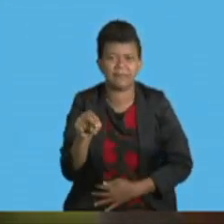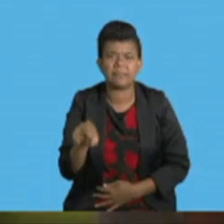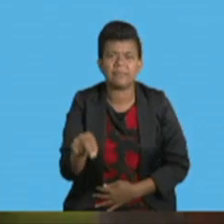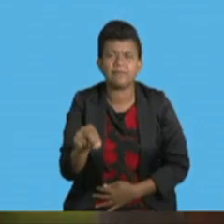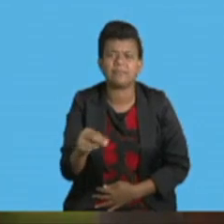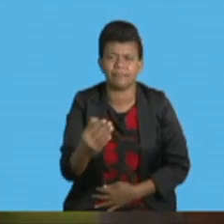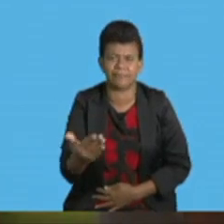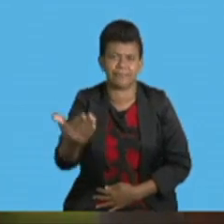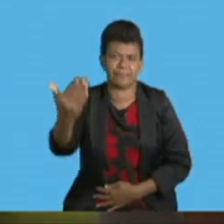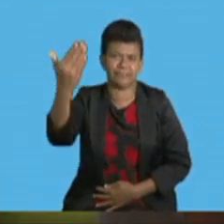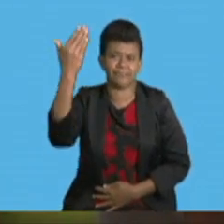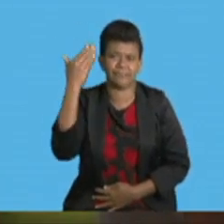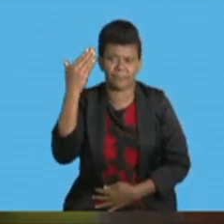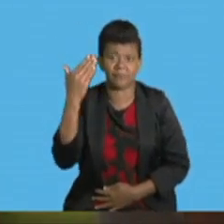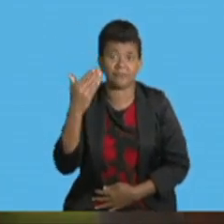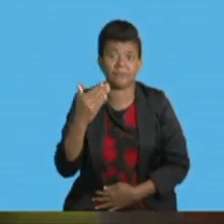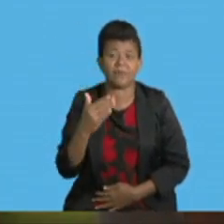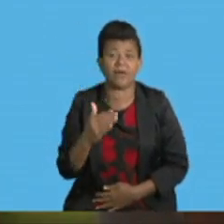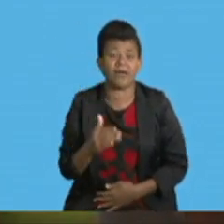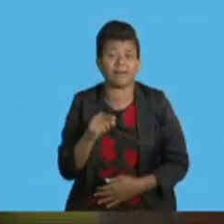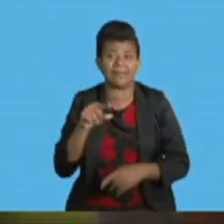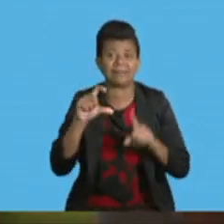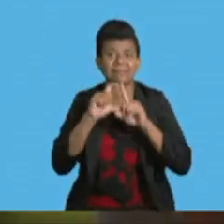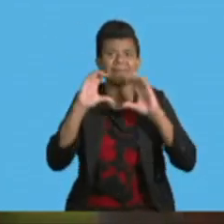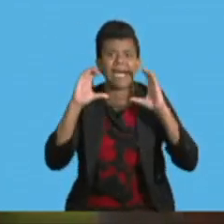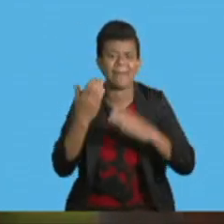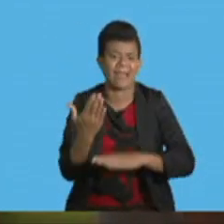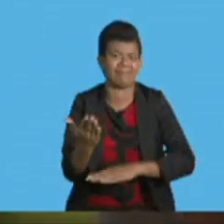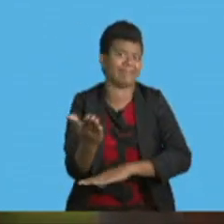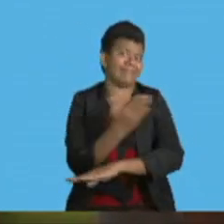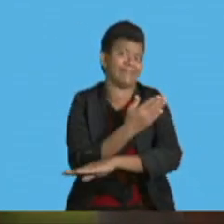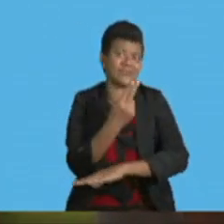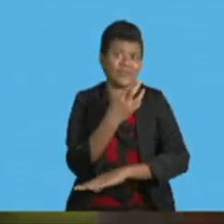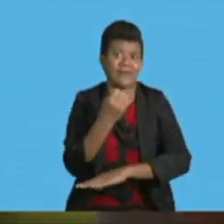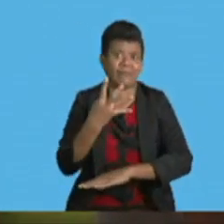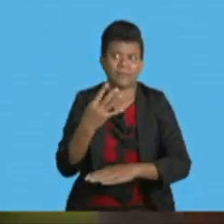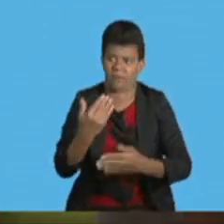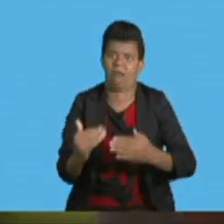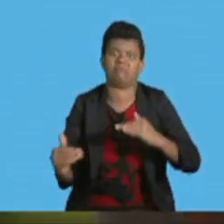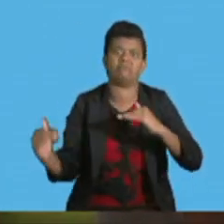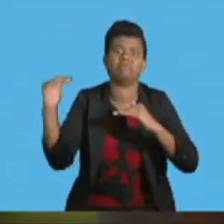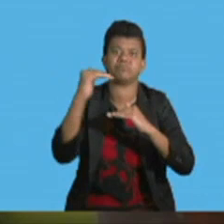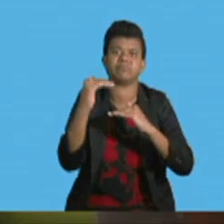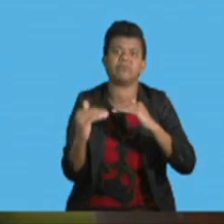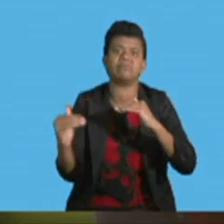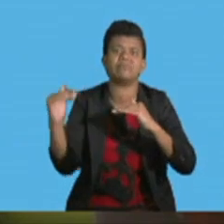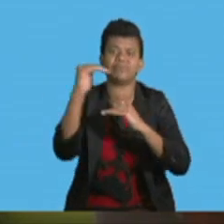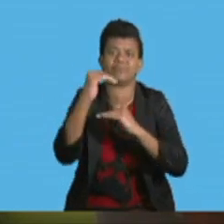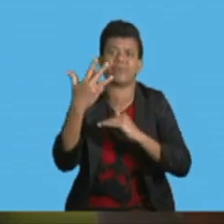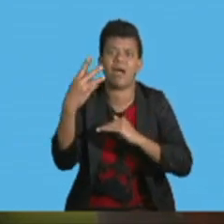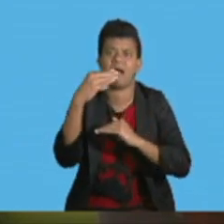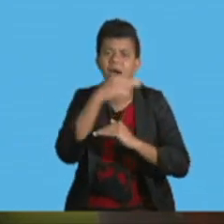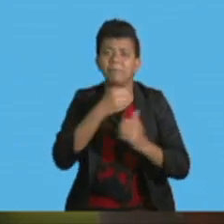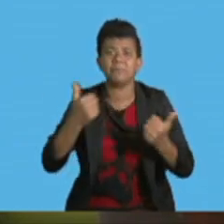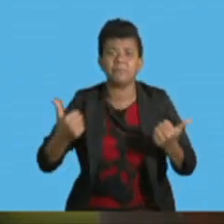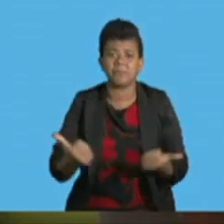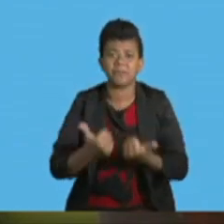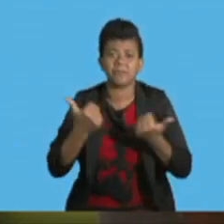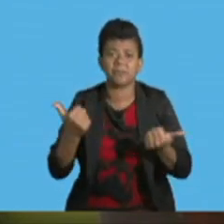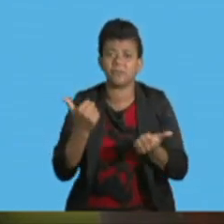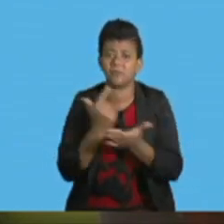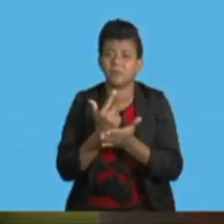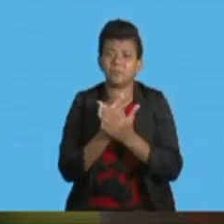at the end of December 2014 to 937 million units at the end of December 2018. So that